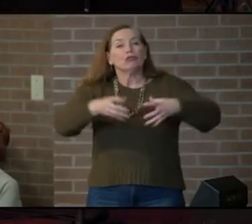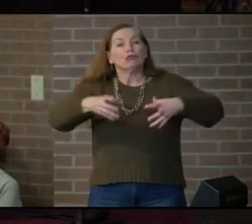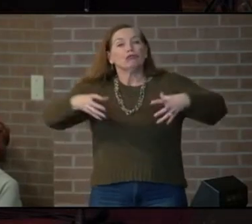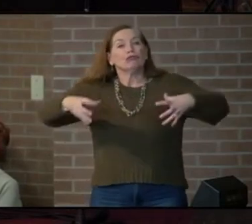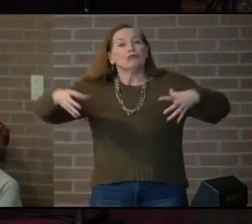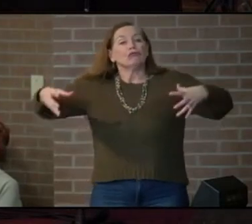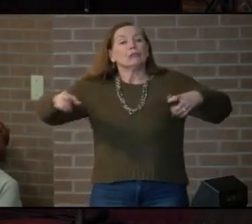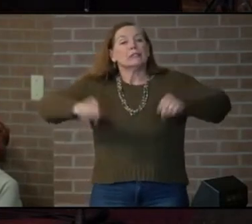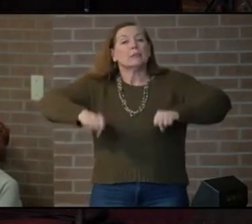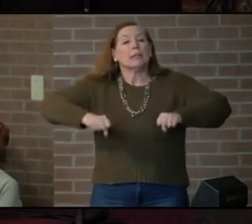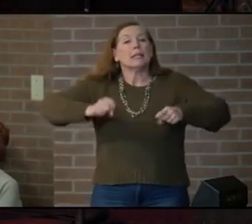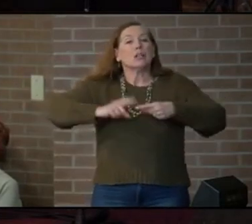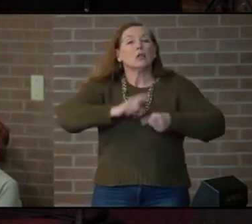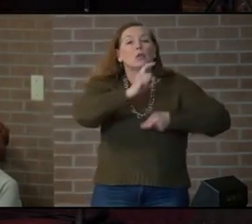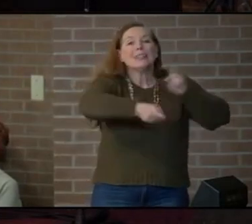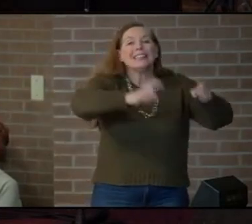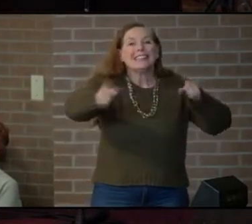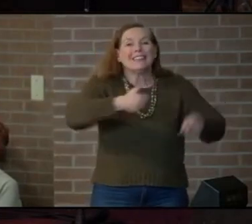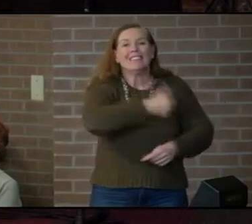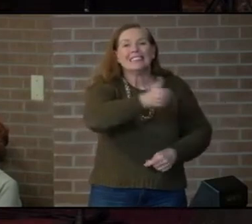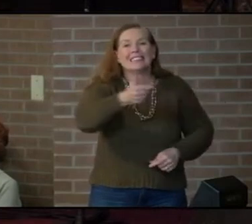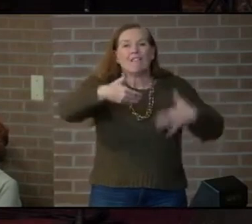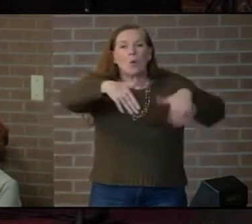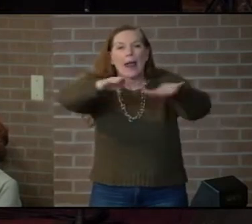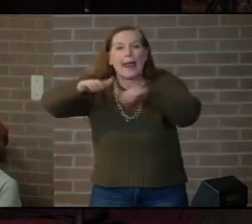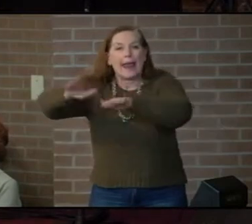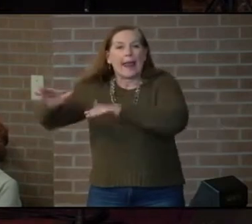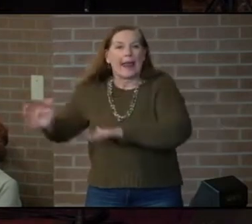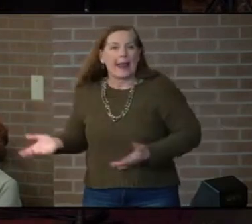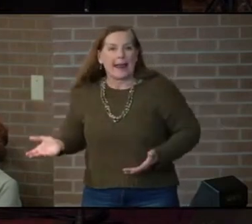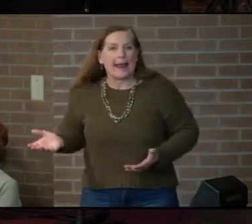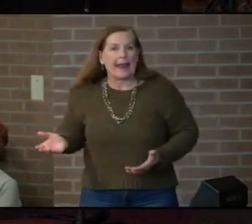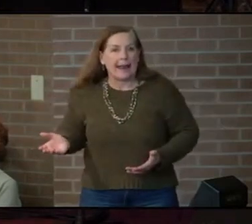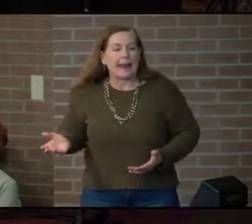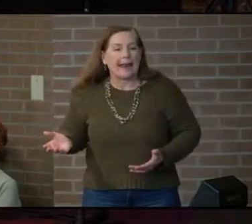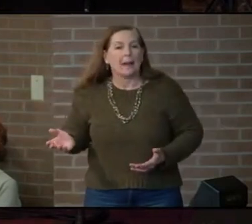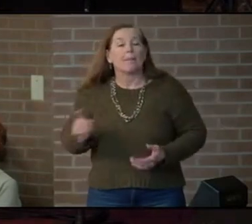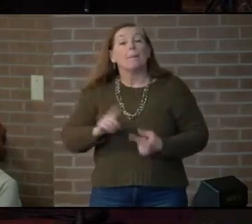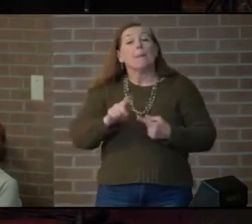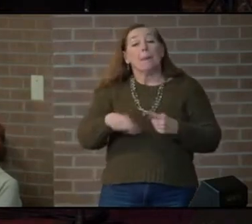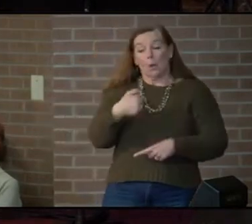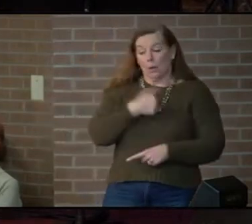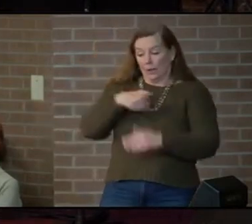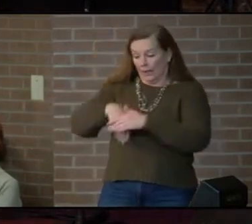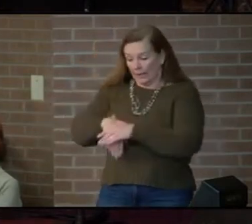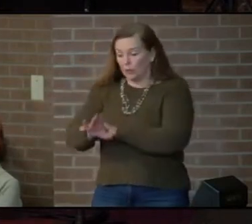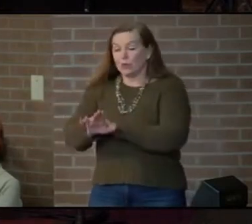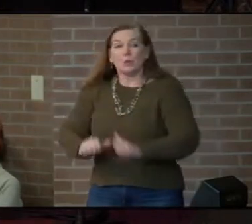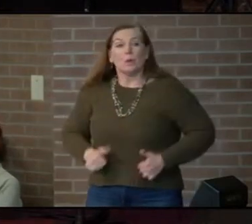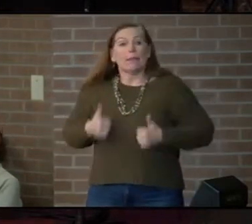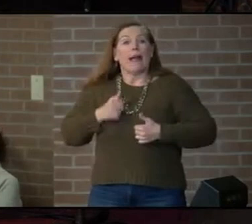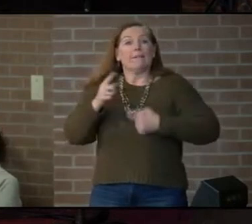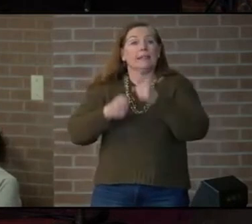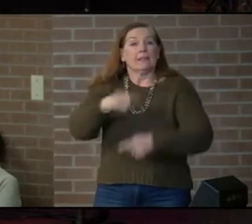ability to give itself away. When we enter into the life-giving mission